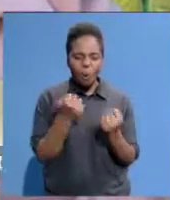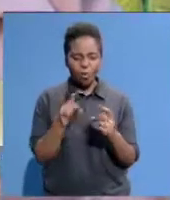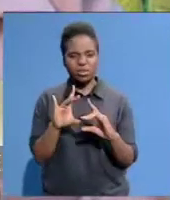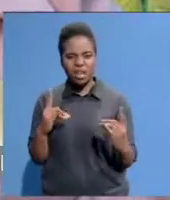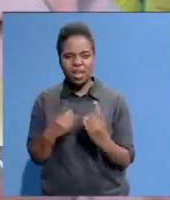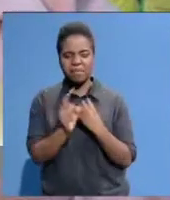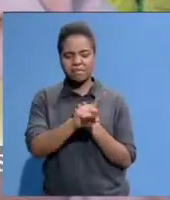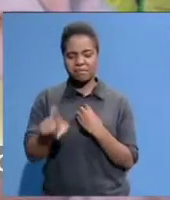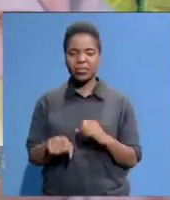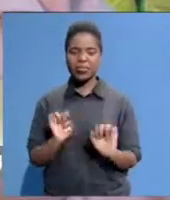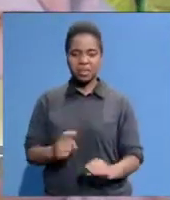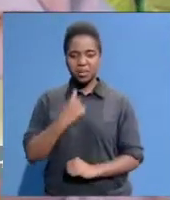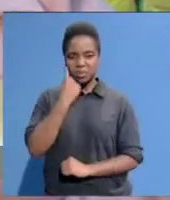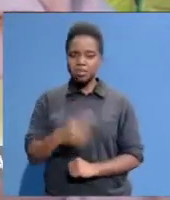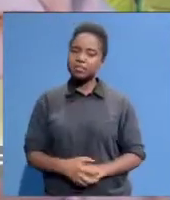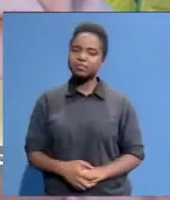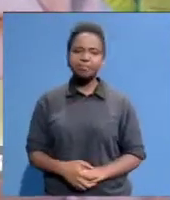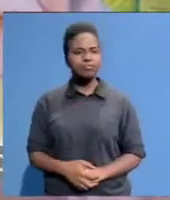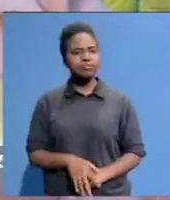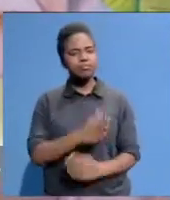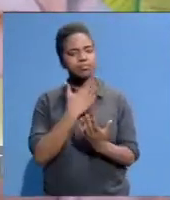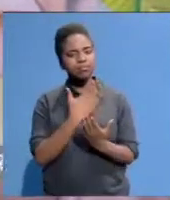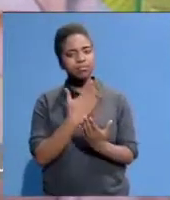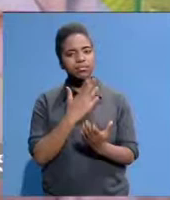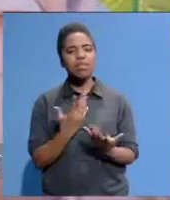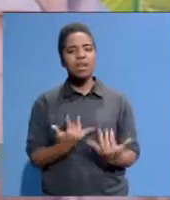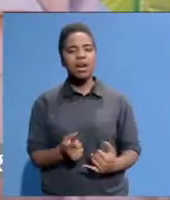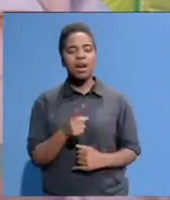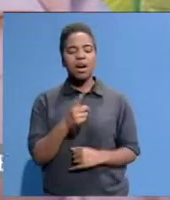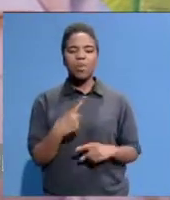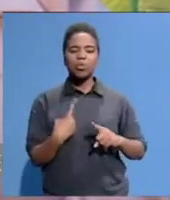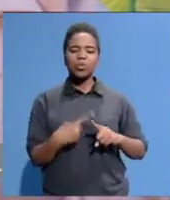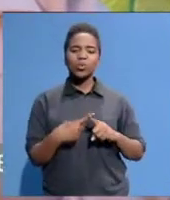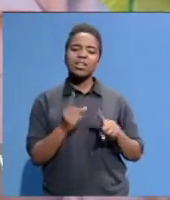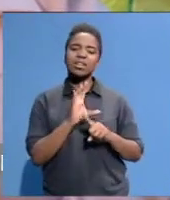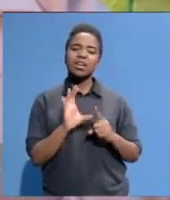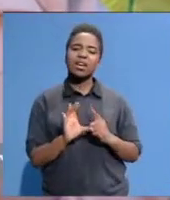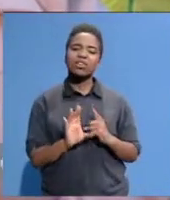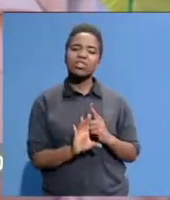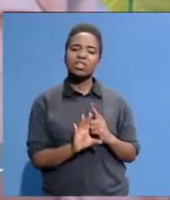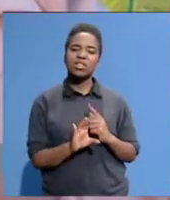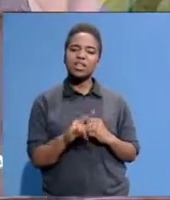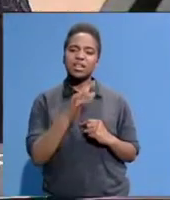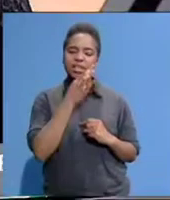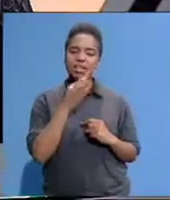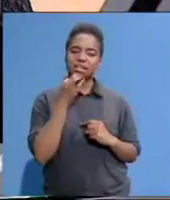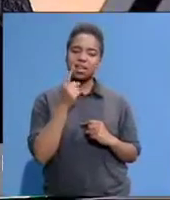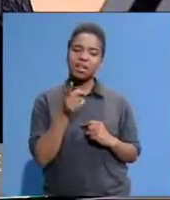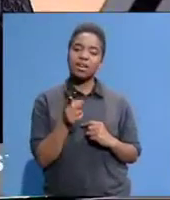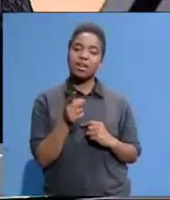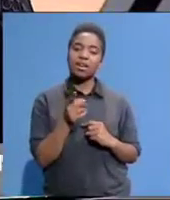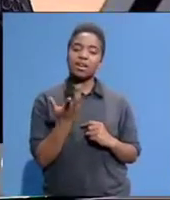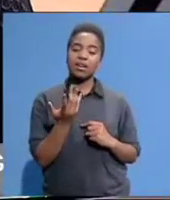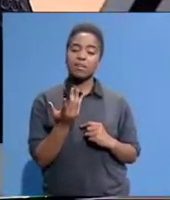tomorrow. Zimkhitha, beko kwathethwa ngemicimbi yamaXhosa, beko kwathethwa ngento uba utata uza